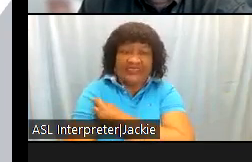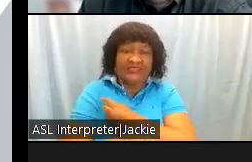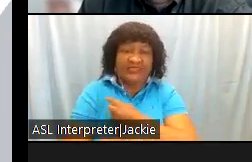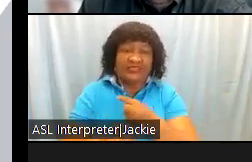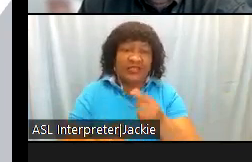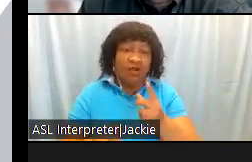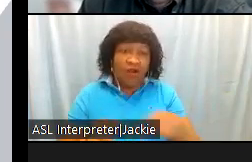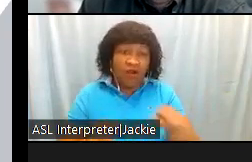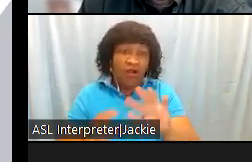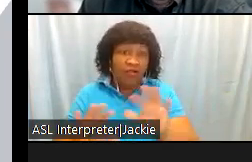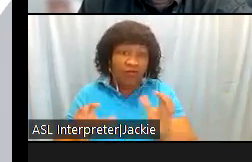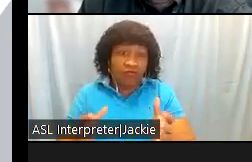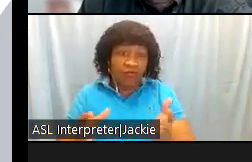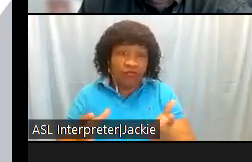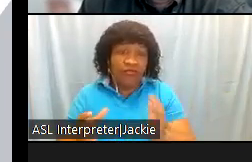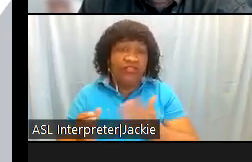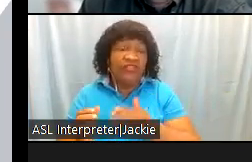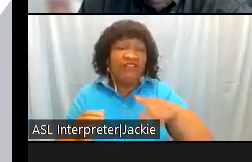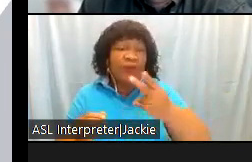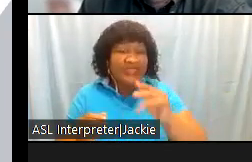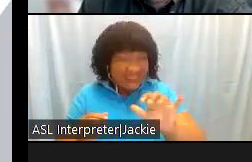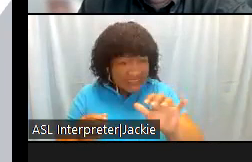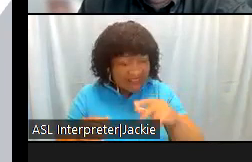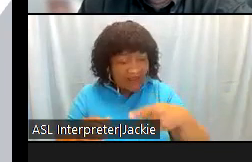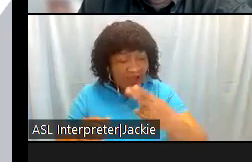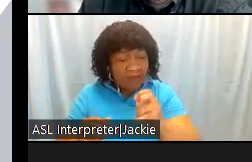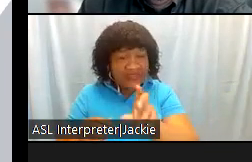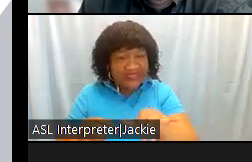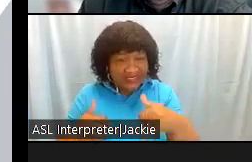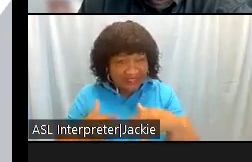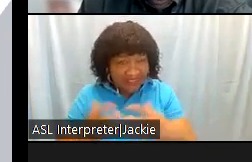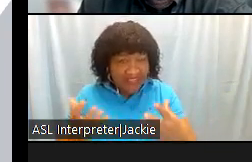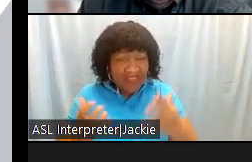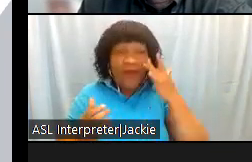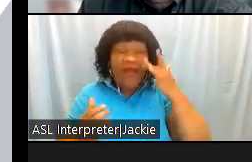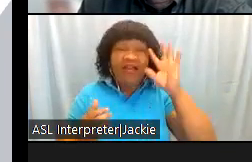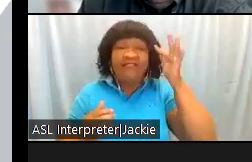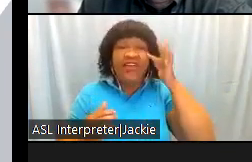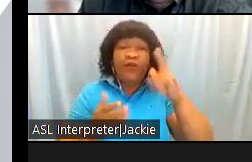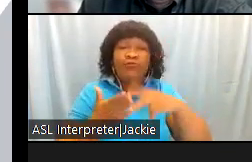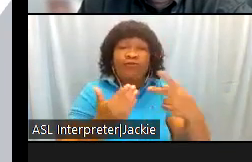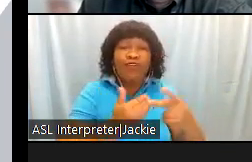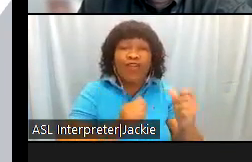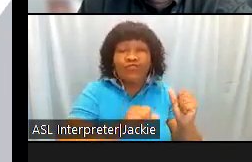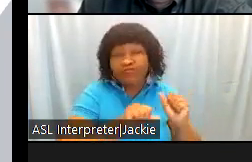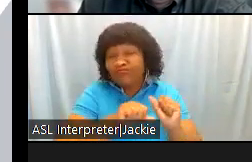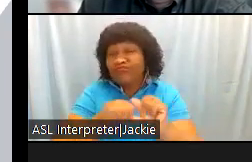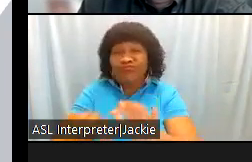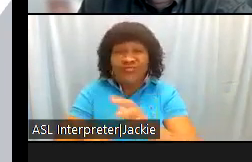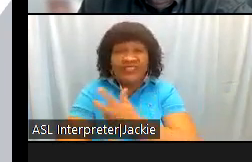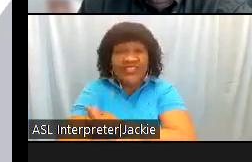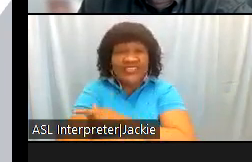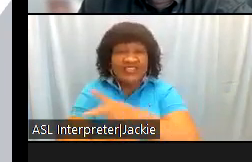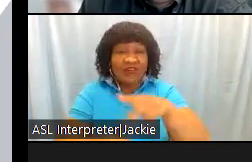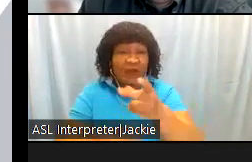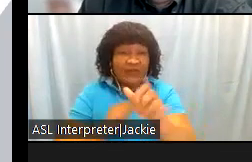are our pharmacies. So there's a federal program that is geared